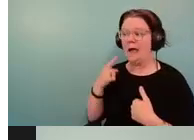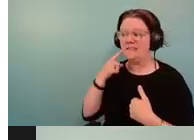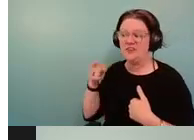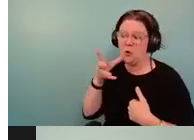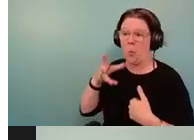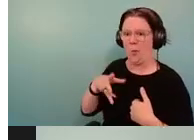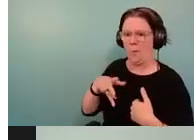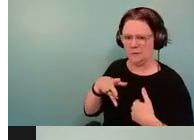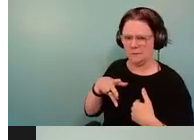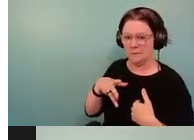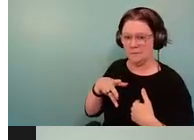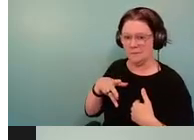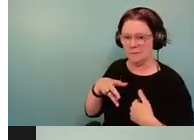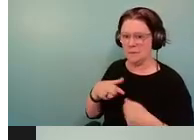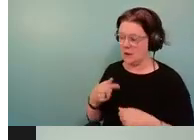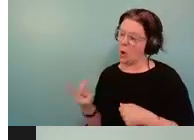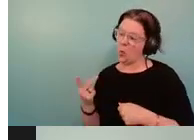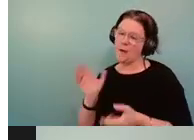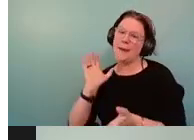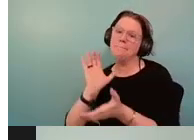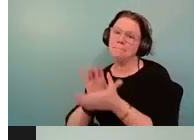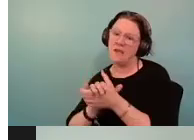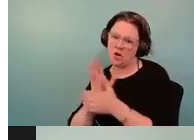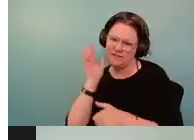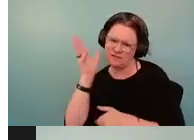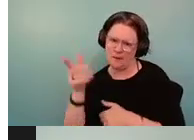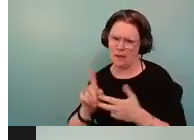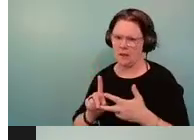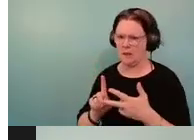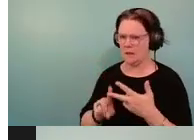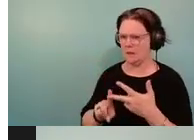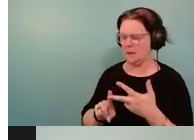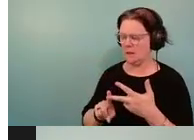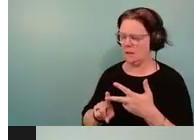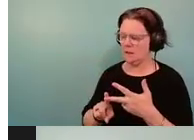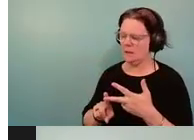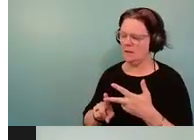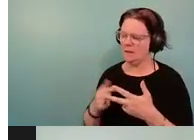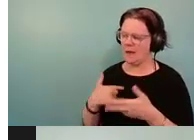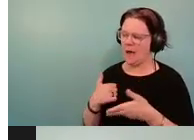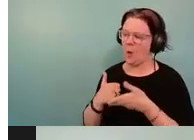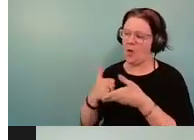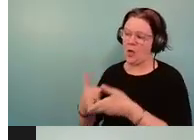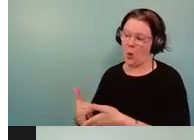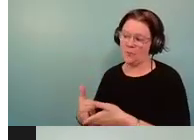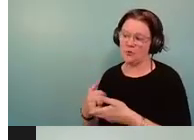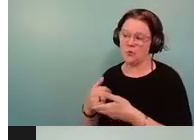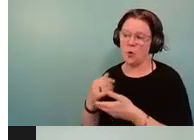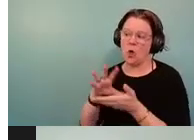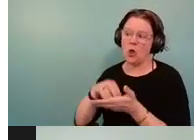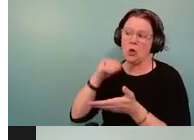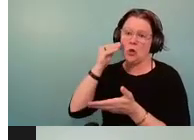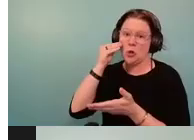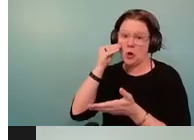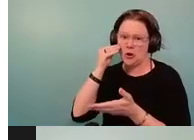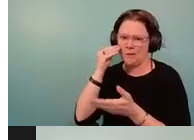woman. I'm going to marry you someday. I'm going to help you know what real women do, or whatever that is